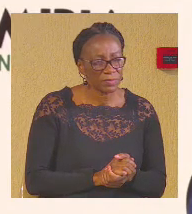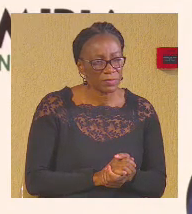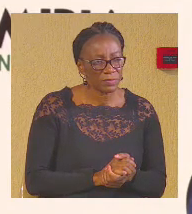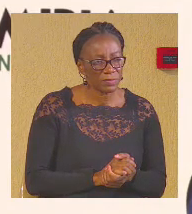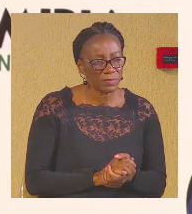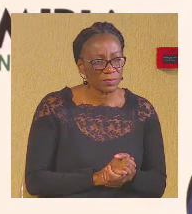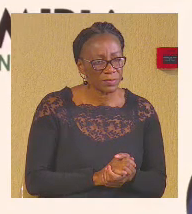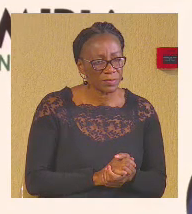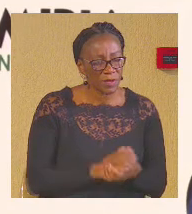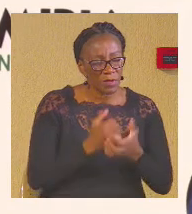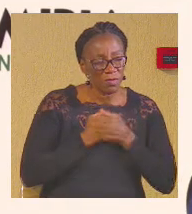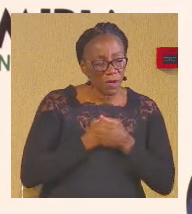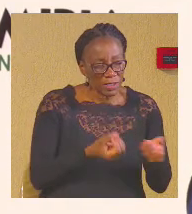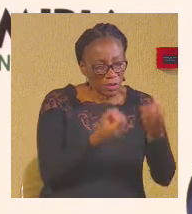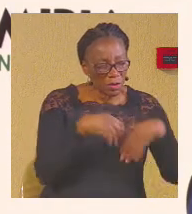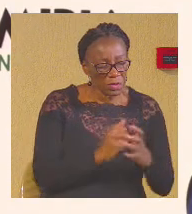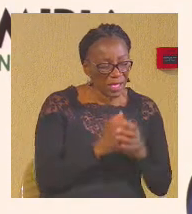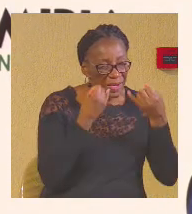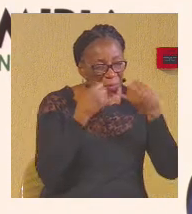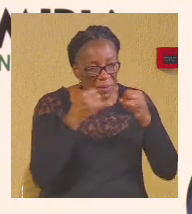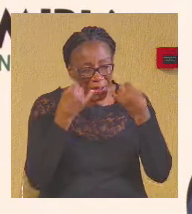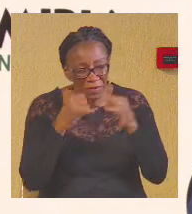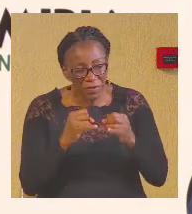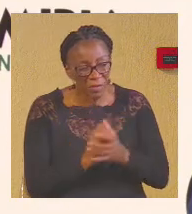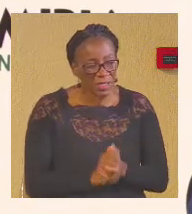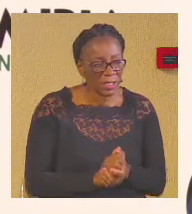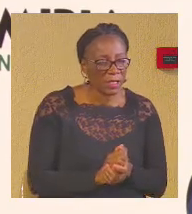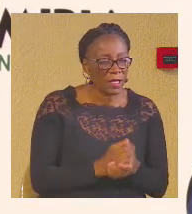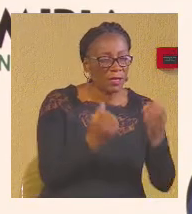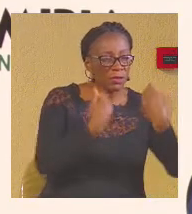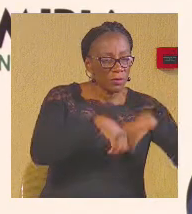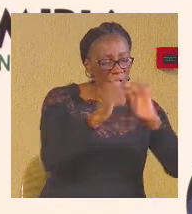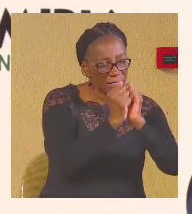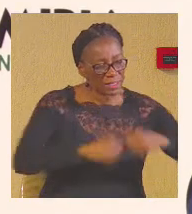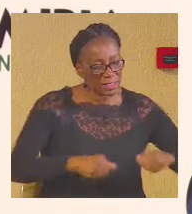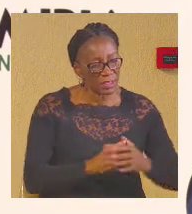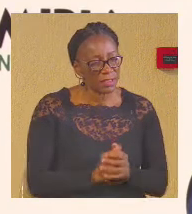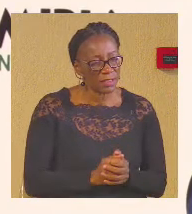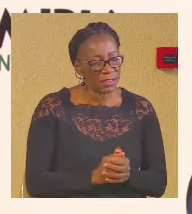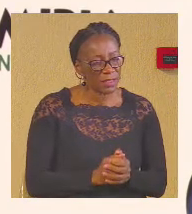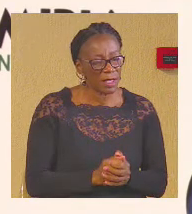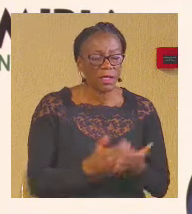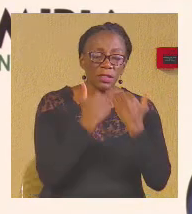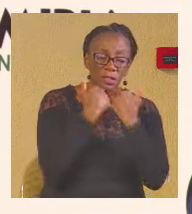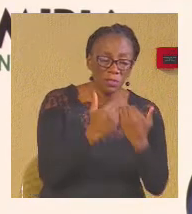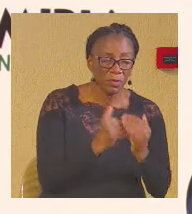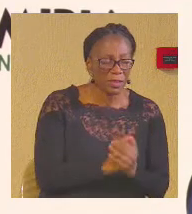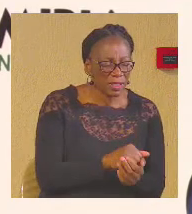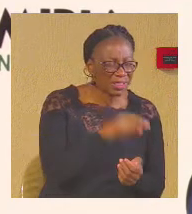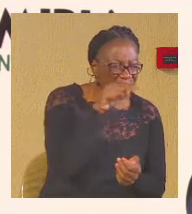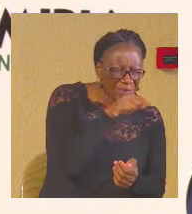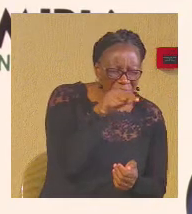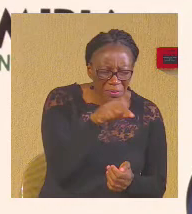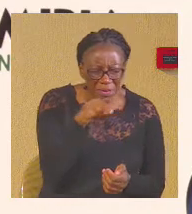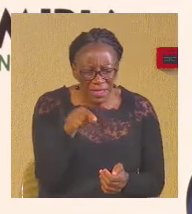broader data that is going to help inform the decisions going forward, we need to find more and more cases. And it is the community